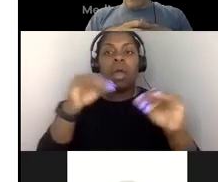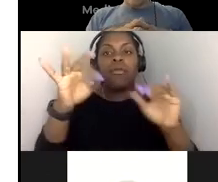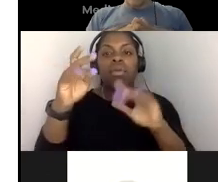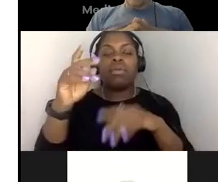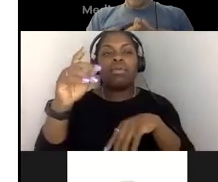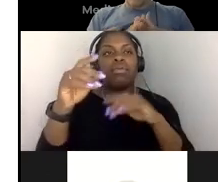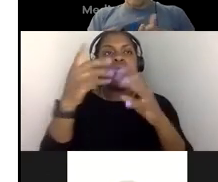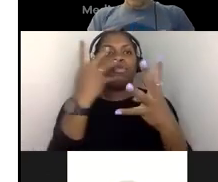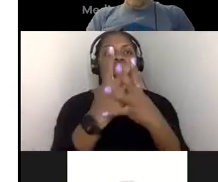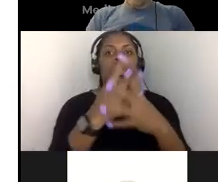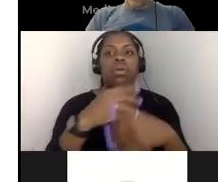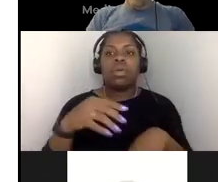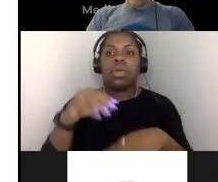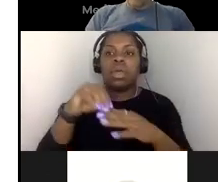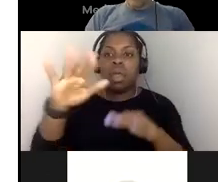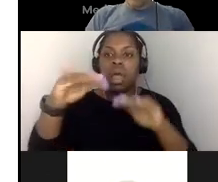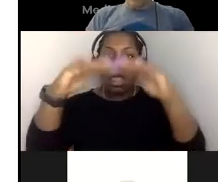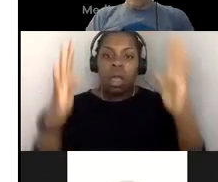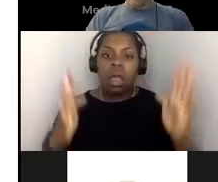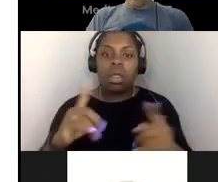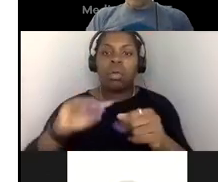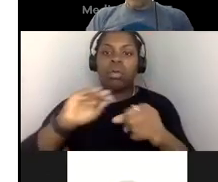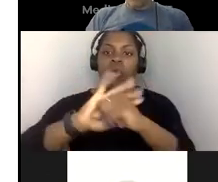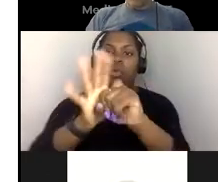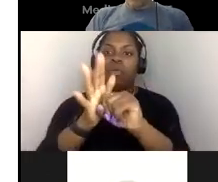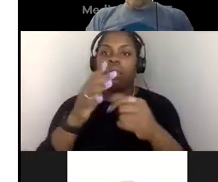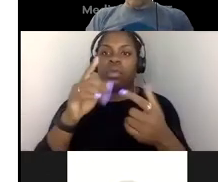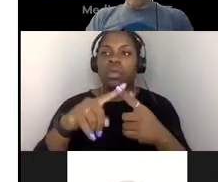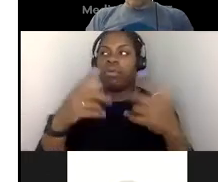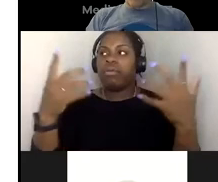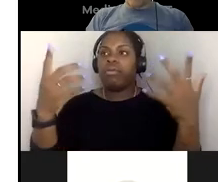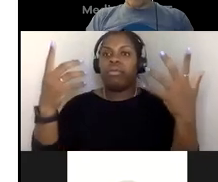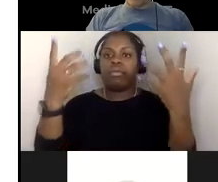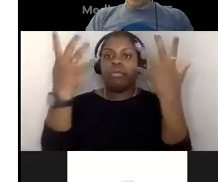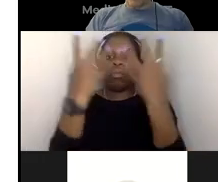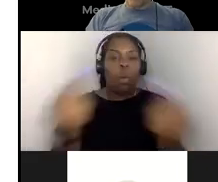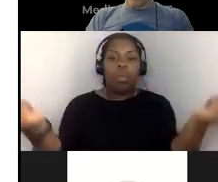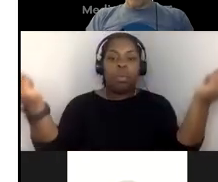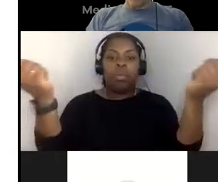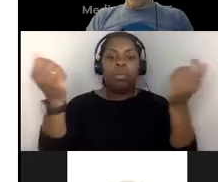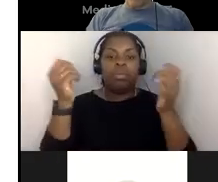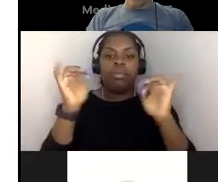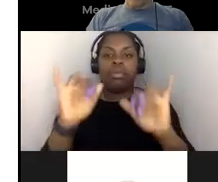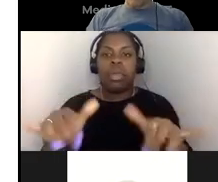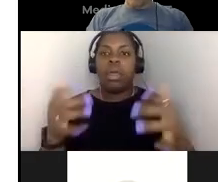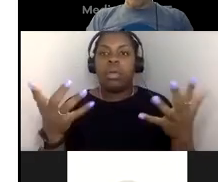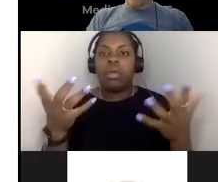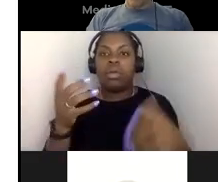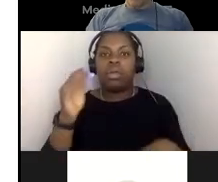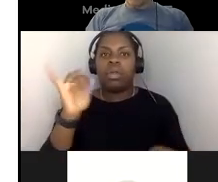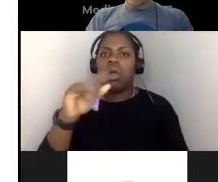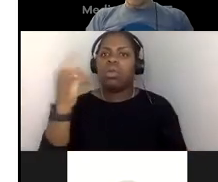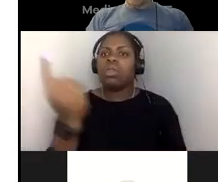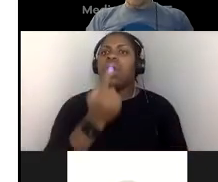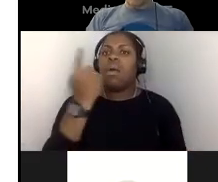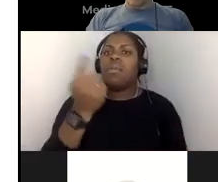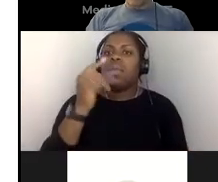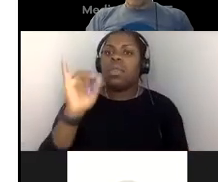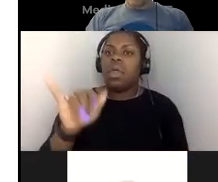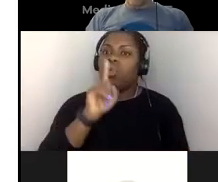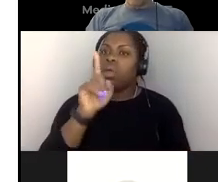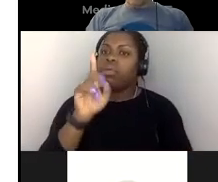pass the House, and then COVID came and it kind of disappeared. But that was something that was